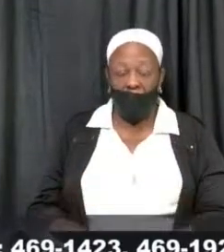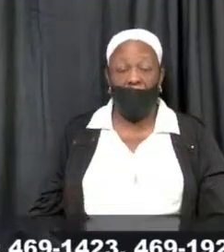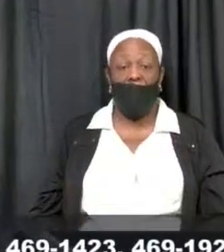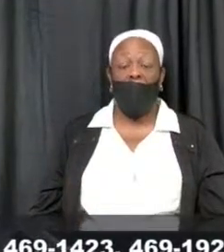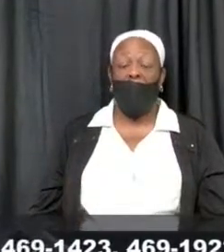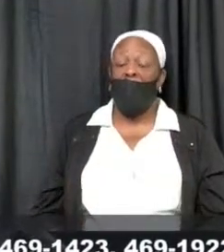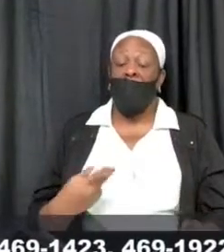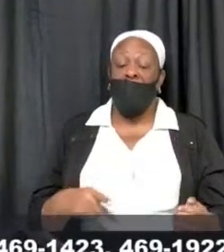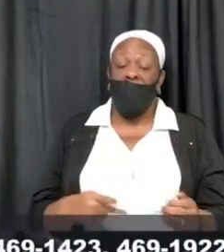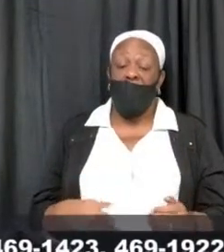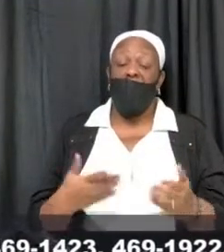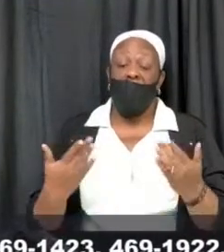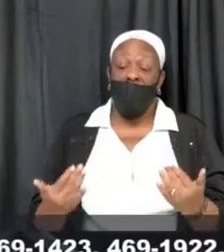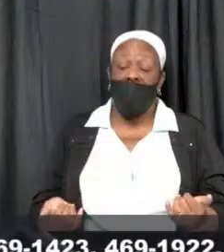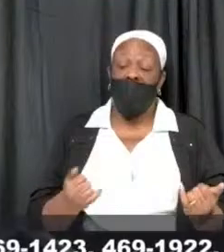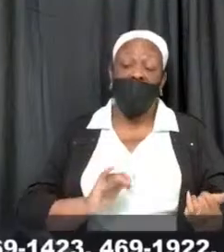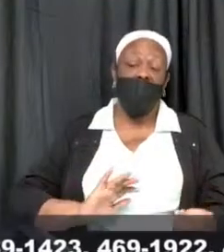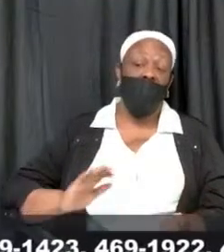have